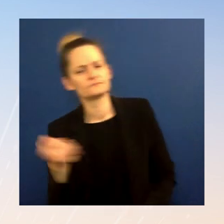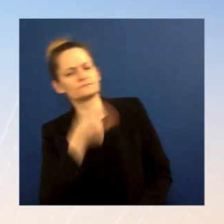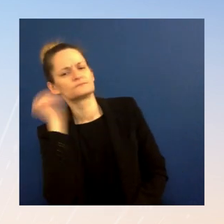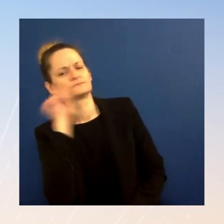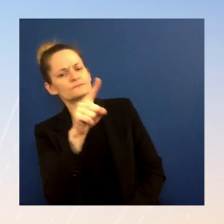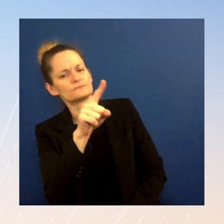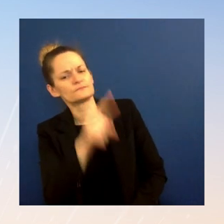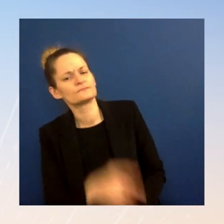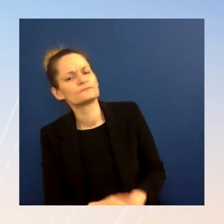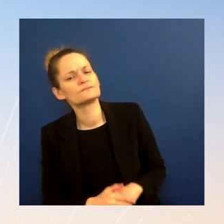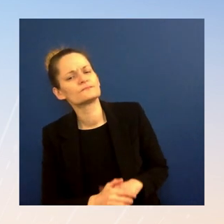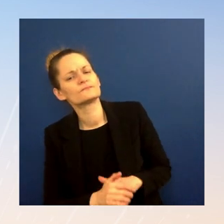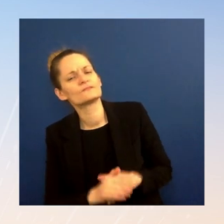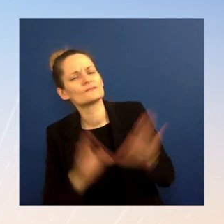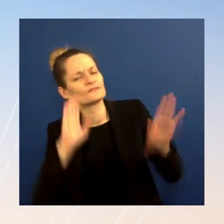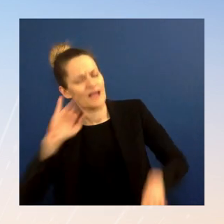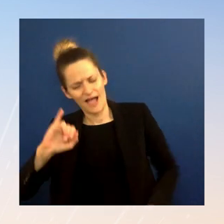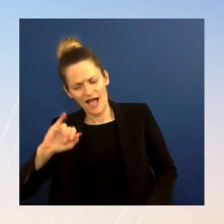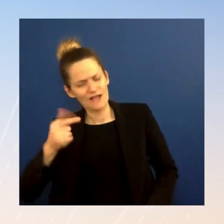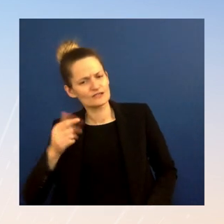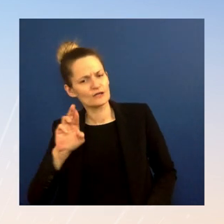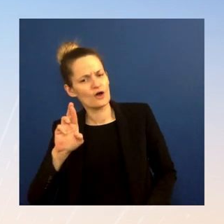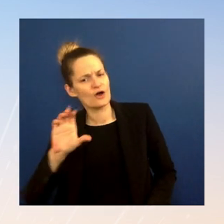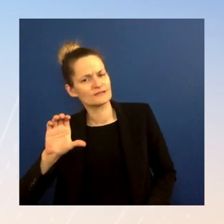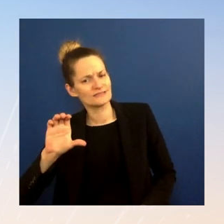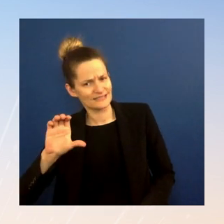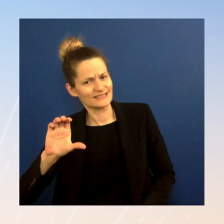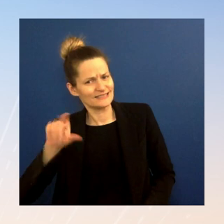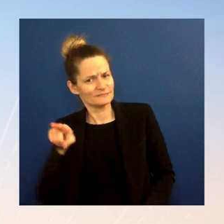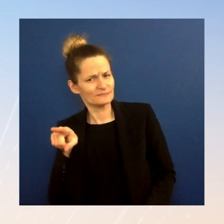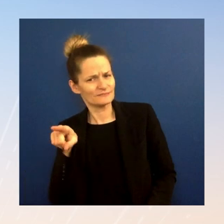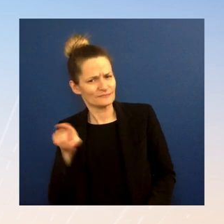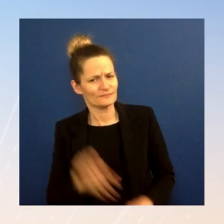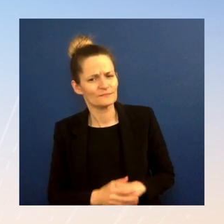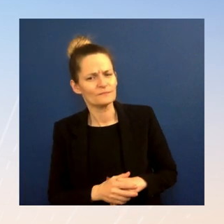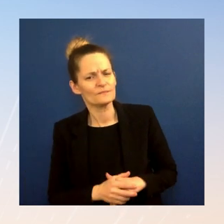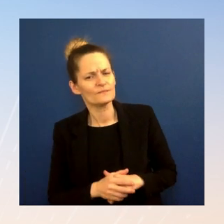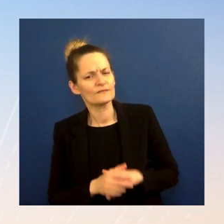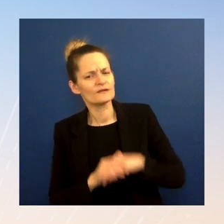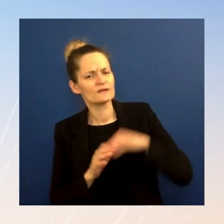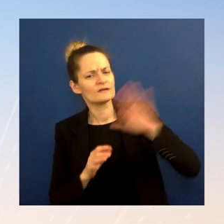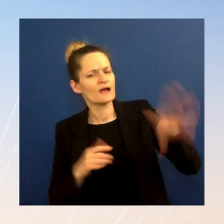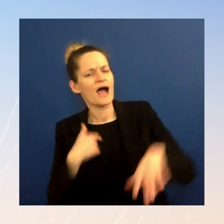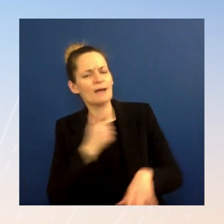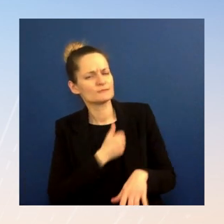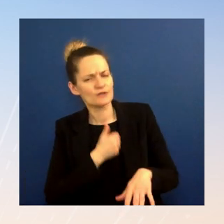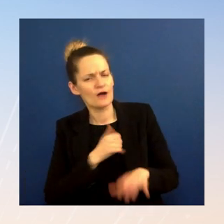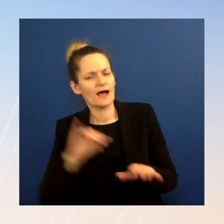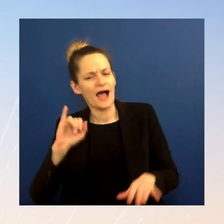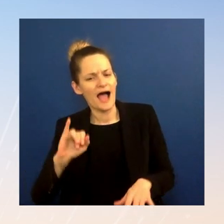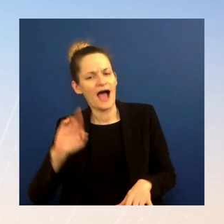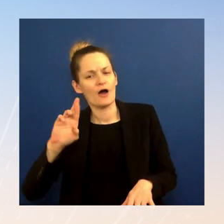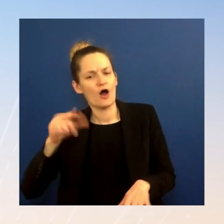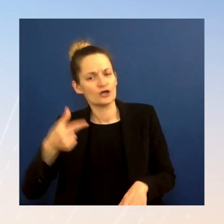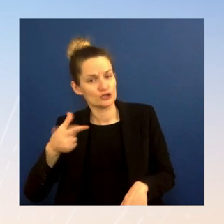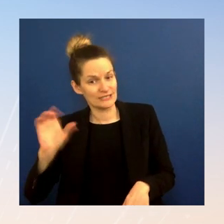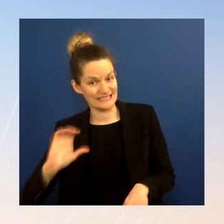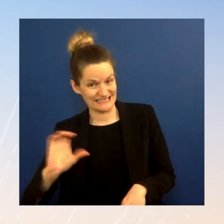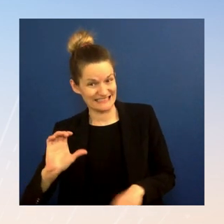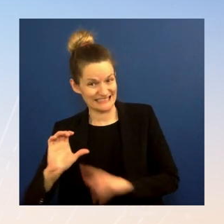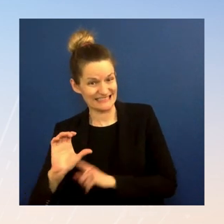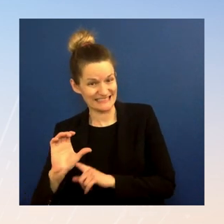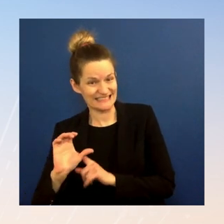the Islamic Revolutionary Guard Corps, the IRGC, has it done anything to be eligible to